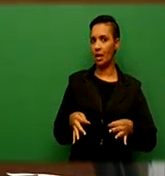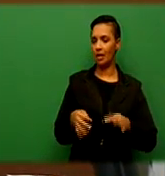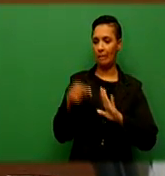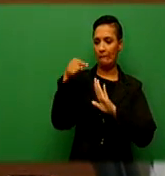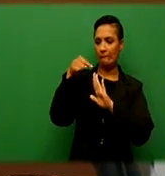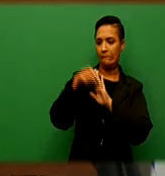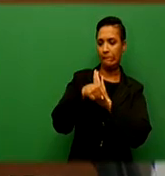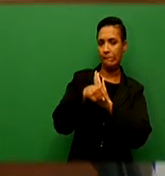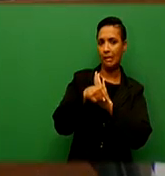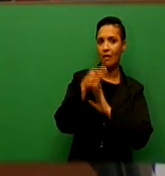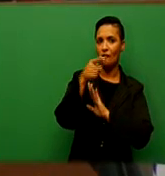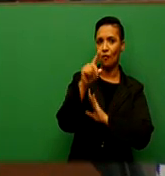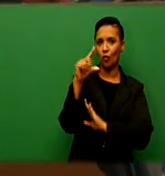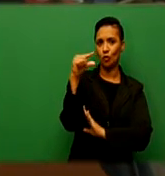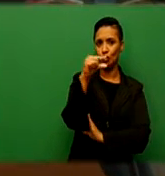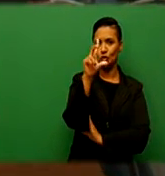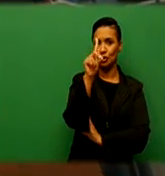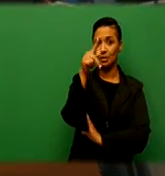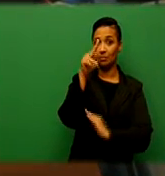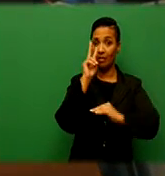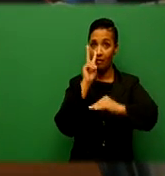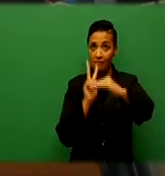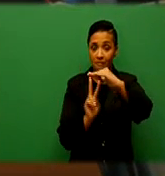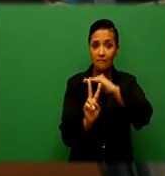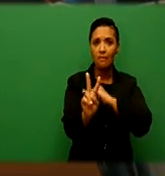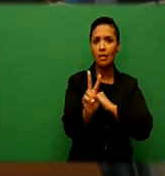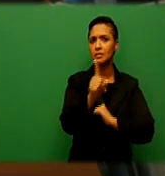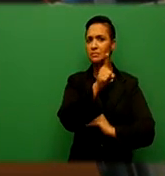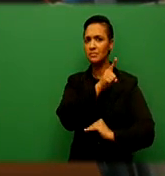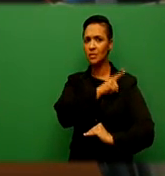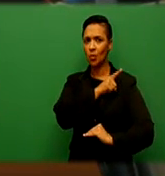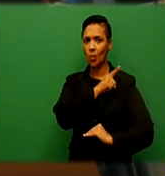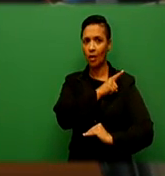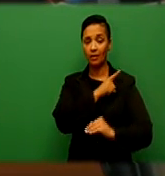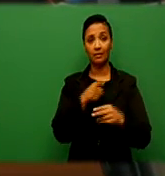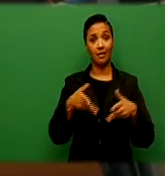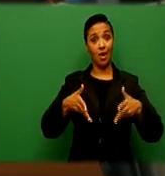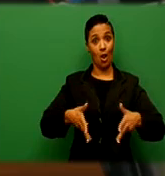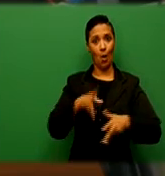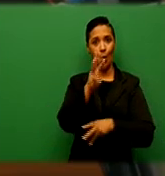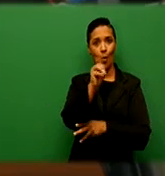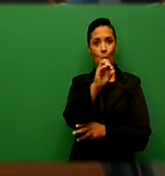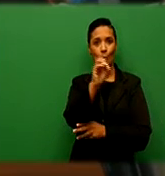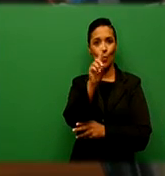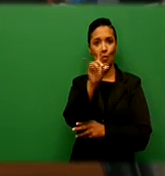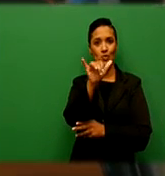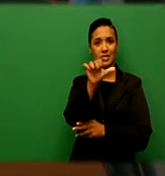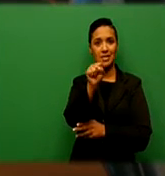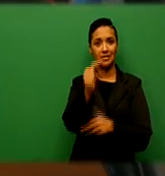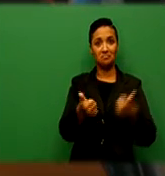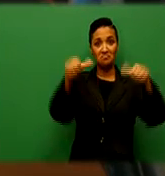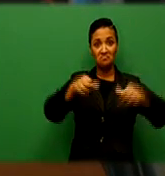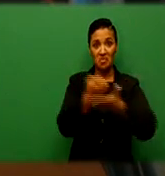revision to GDP forecast? And Moody's is in the country. Have you met? Are you going to